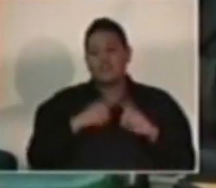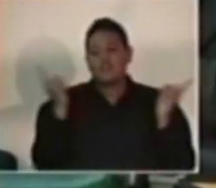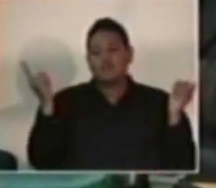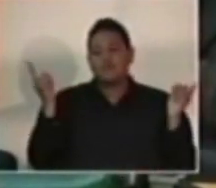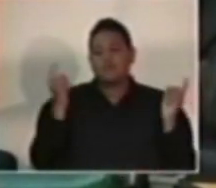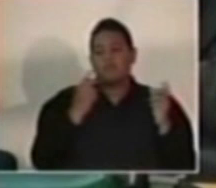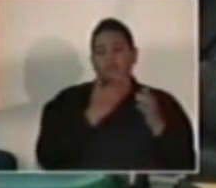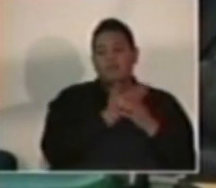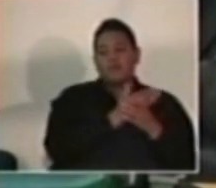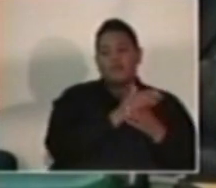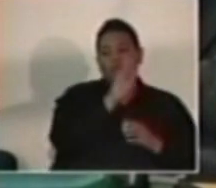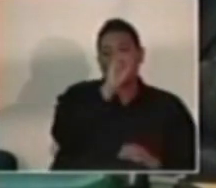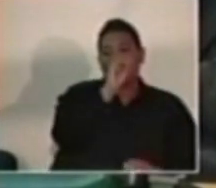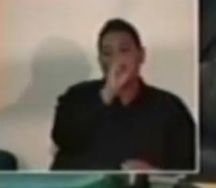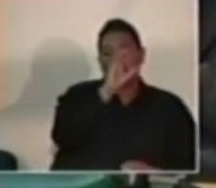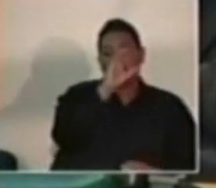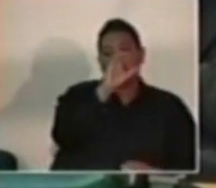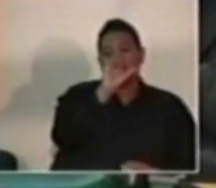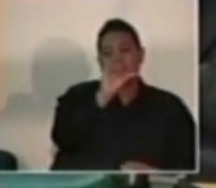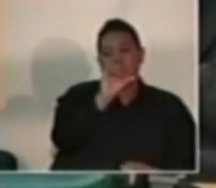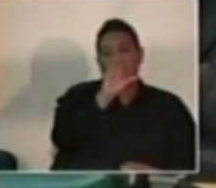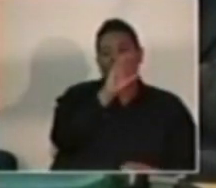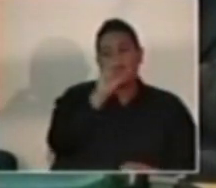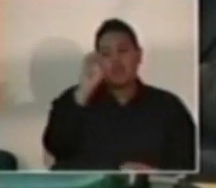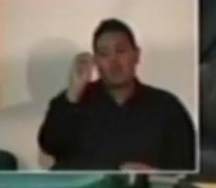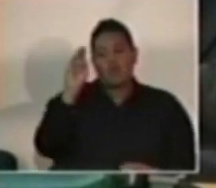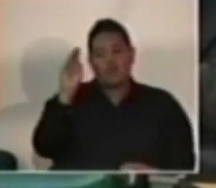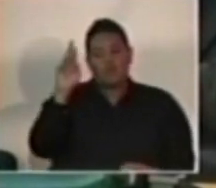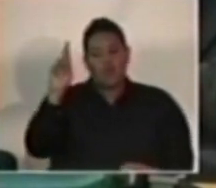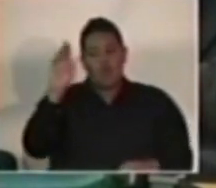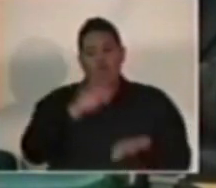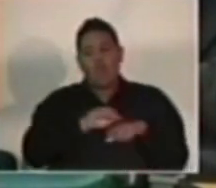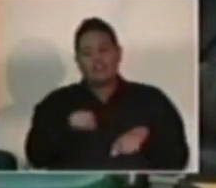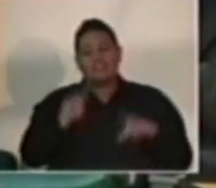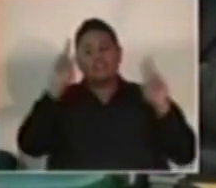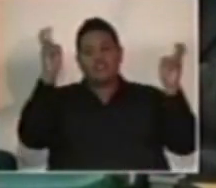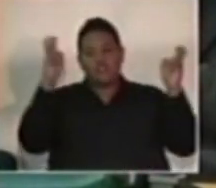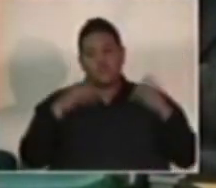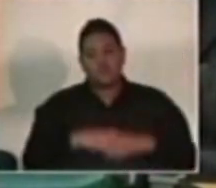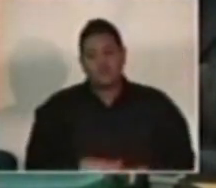OCG and the OUR on this matter.